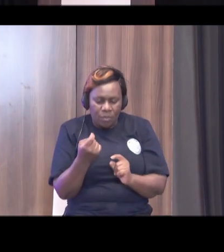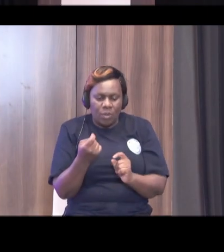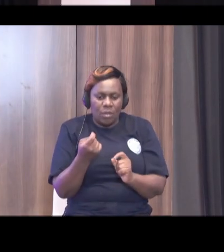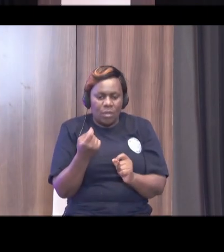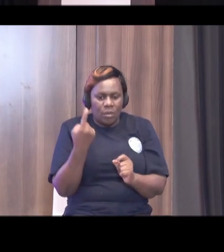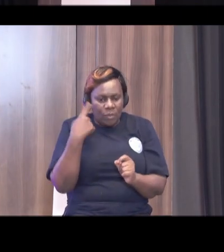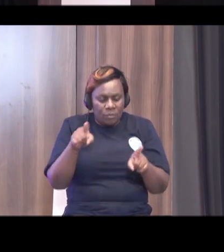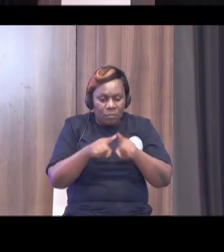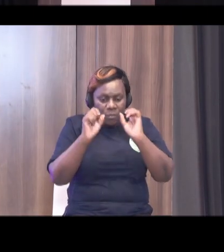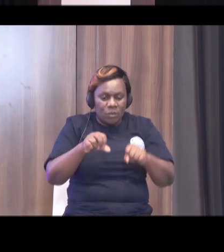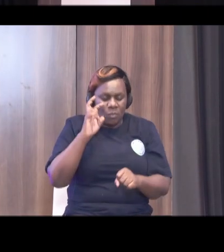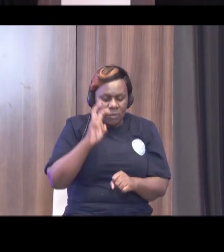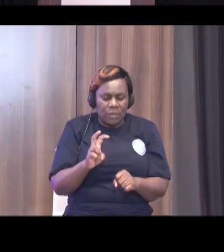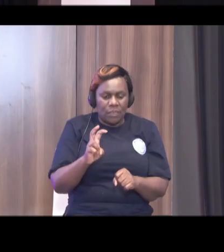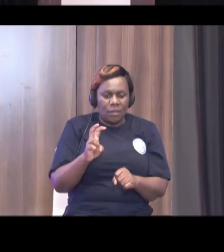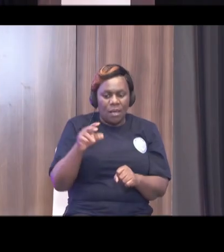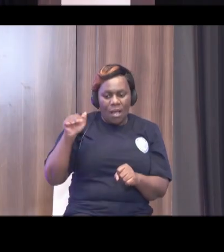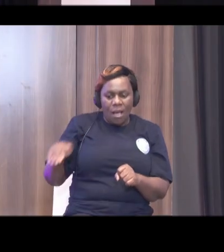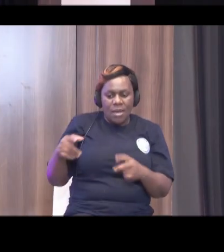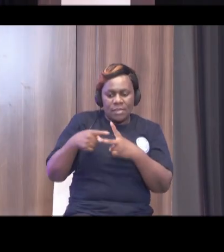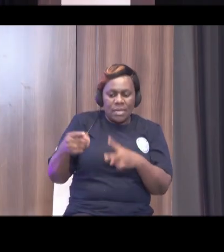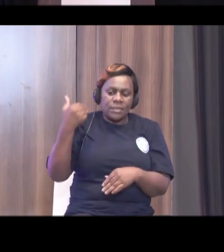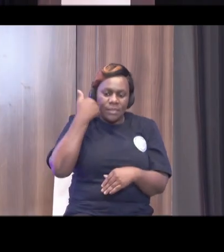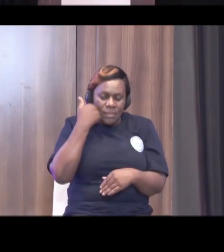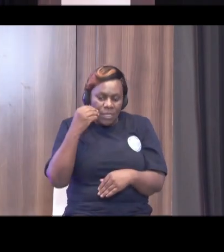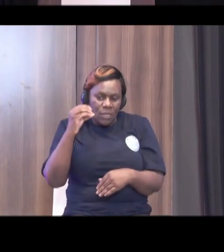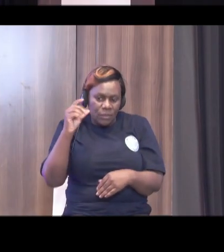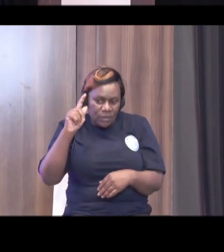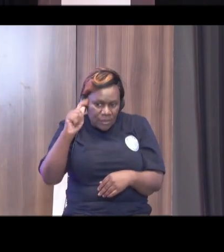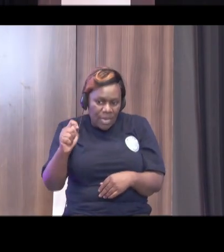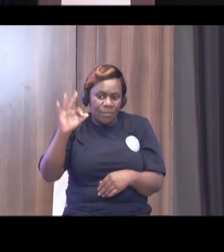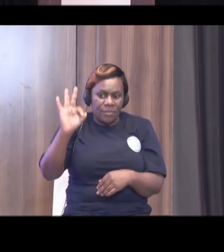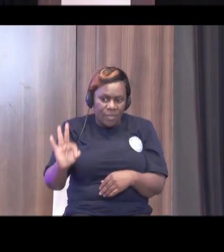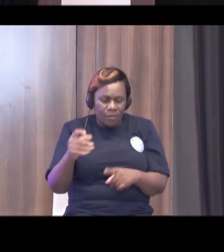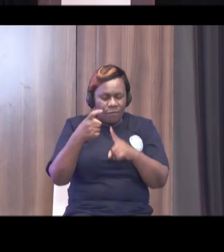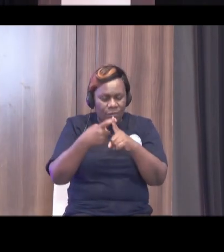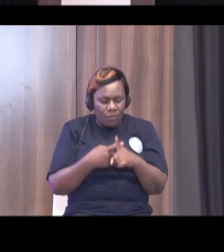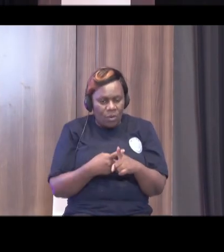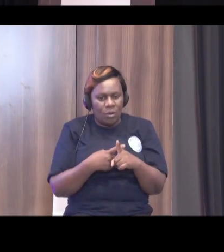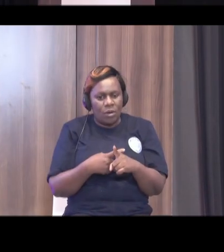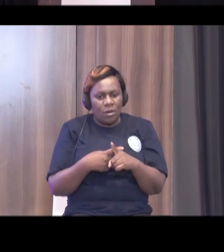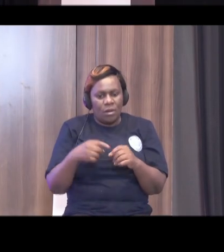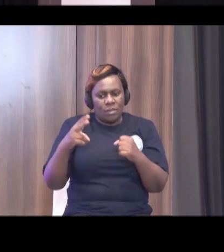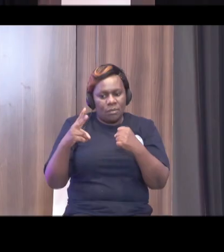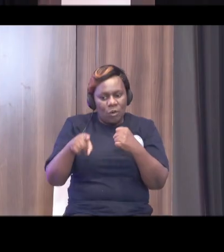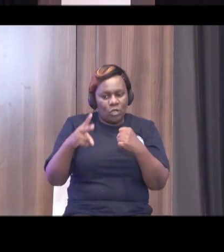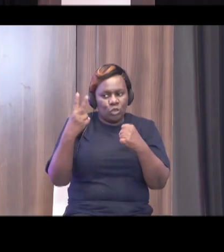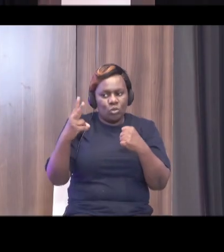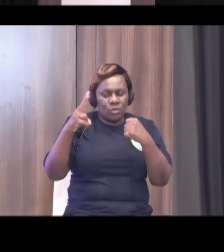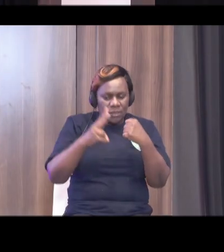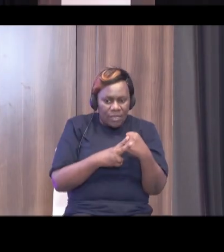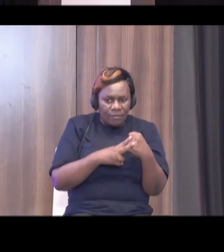ml, and you can see that for early onset disease, serotype 3, these ranged from 0.27 at